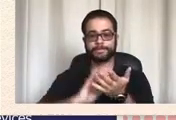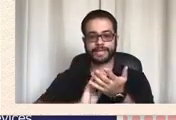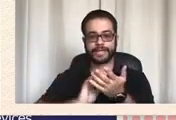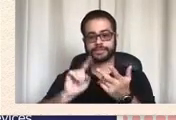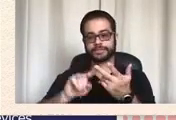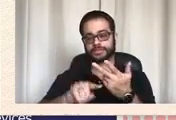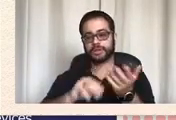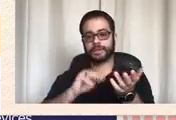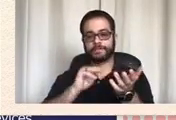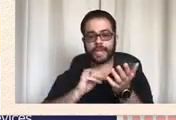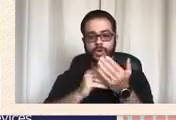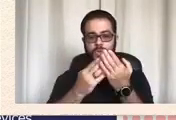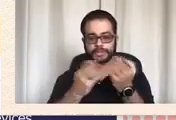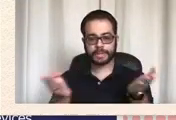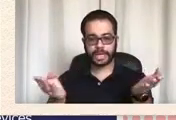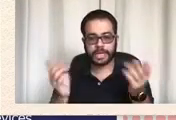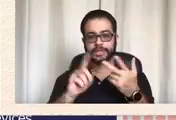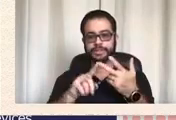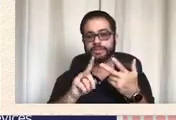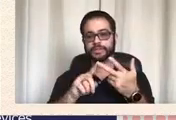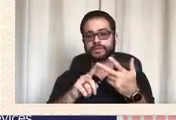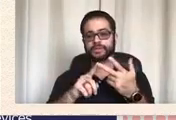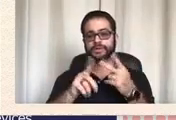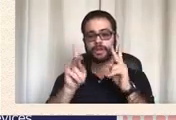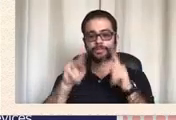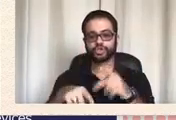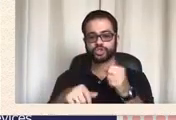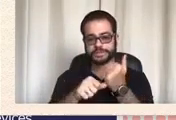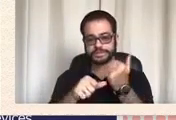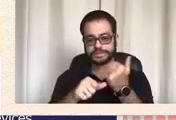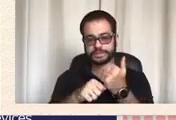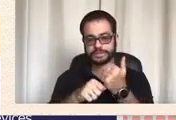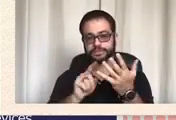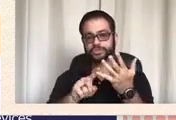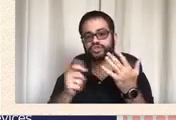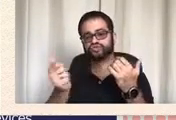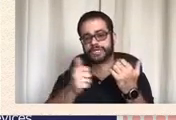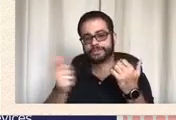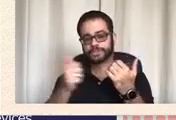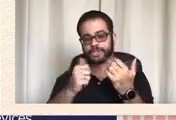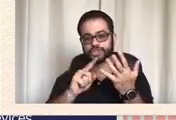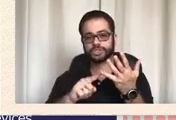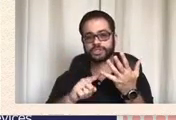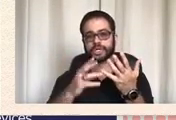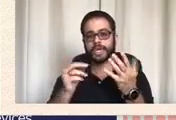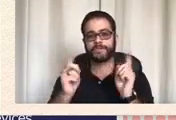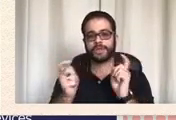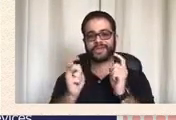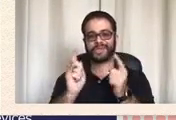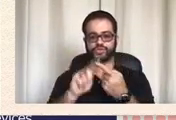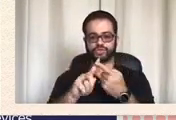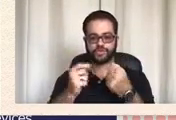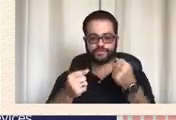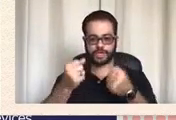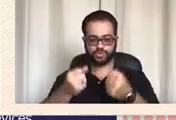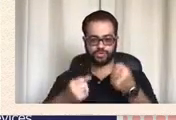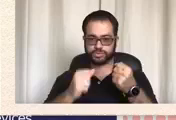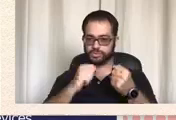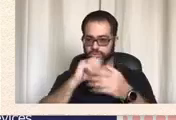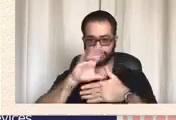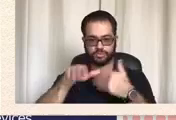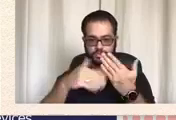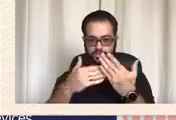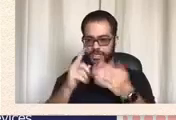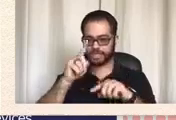devices, personal assistance, transportation, and modifications to vehicles, none of which may be reimbursed by the employer